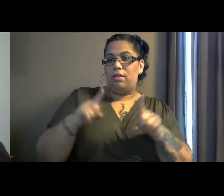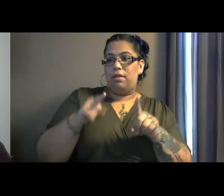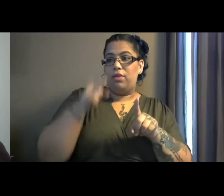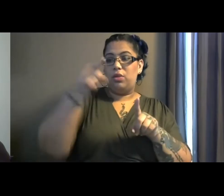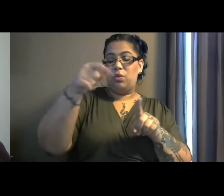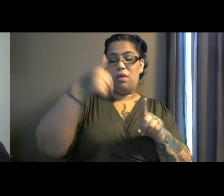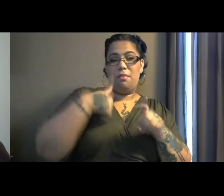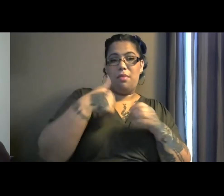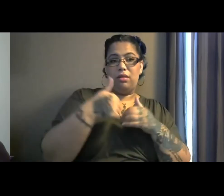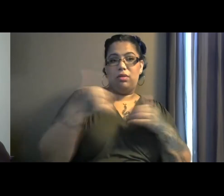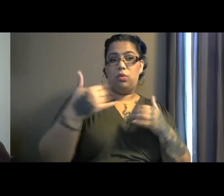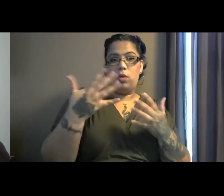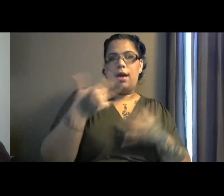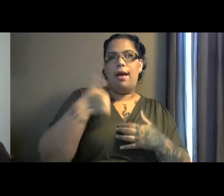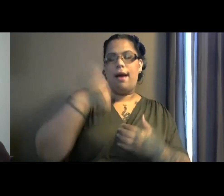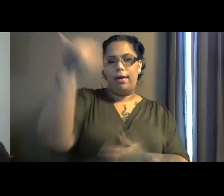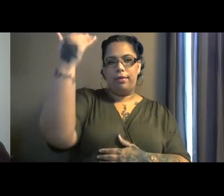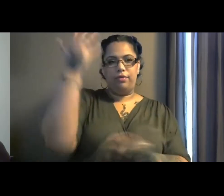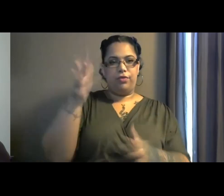this.